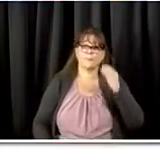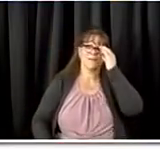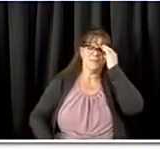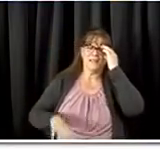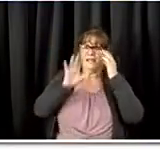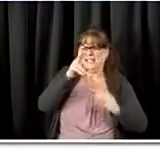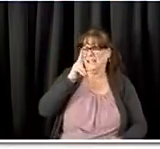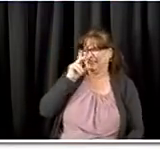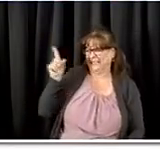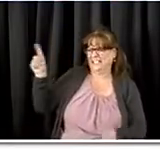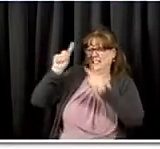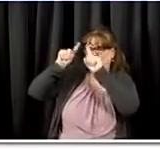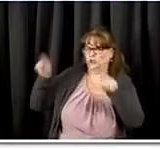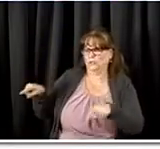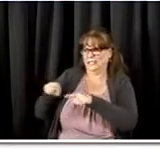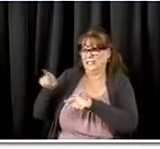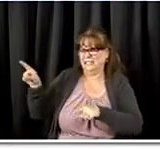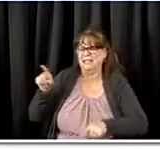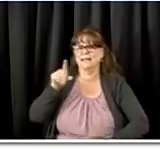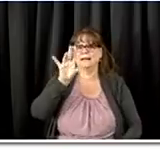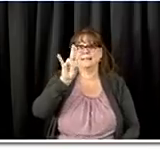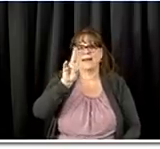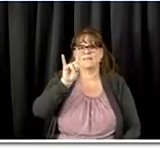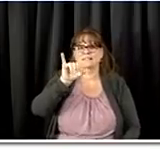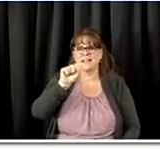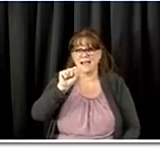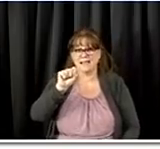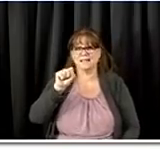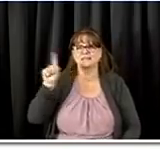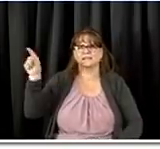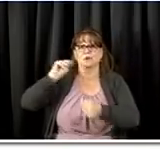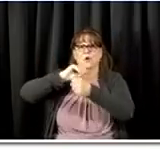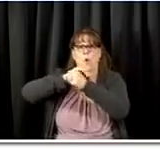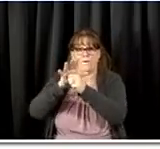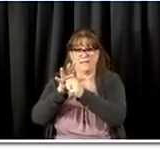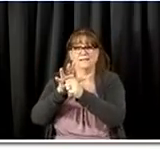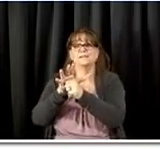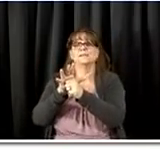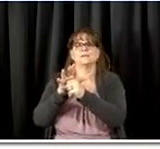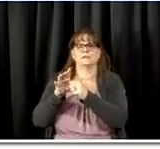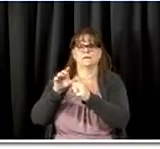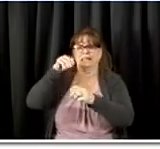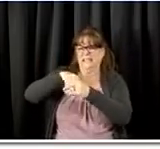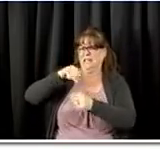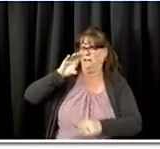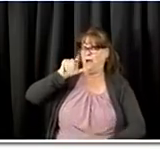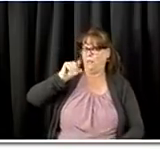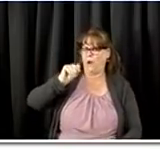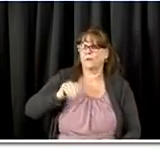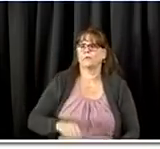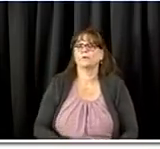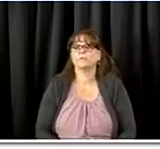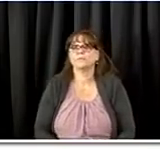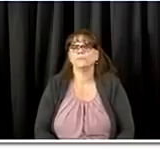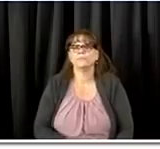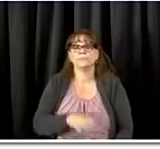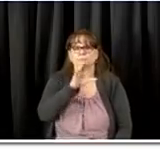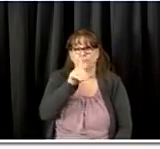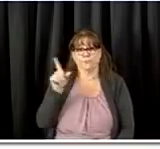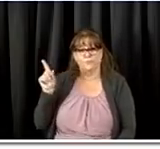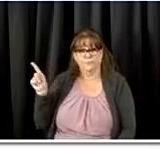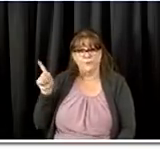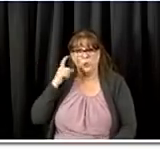you our 7-day average of COVID-19 cases occurring in the state. And so one of the things that you'll notice is that we've seen this